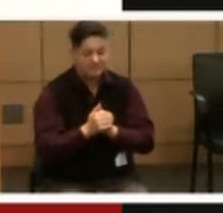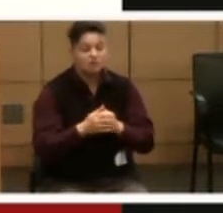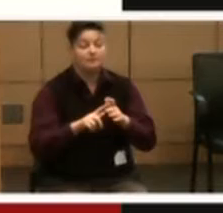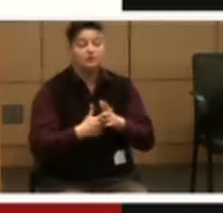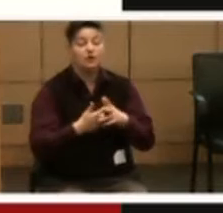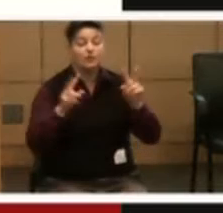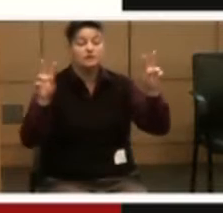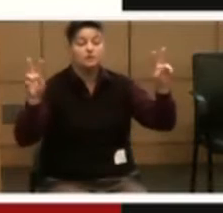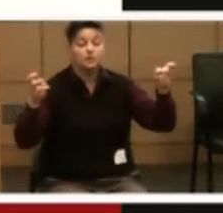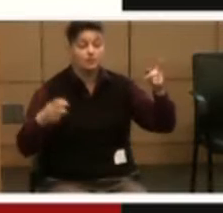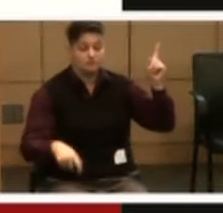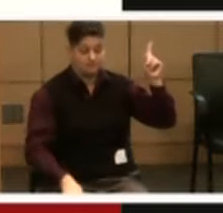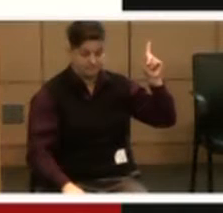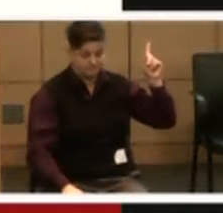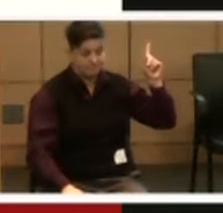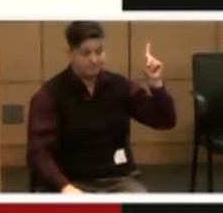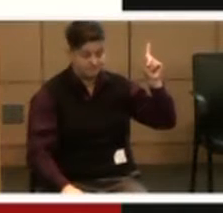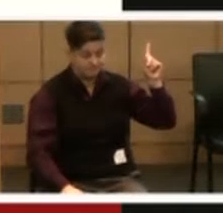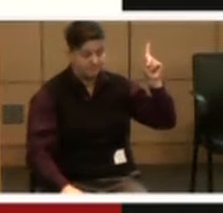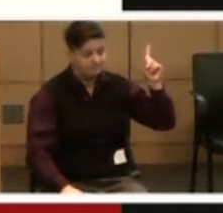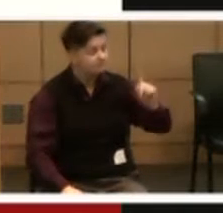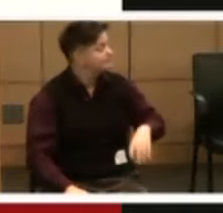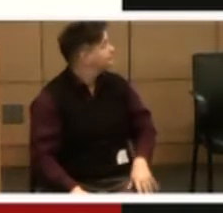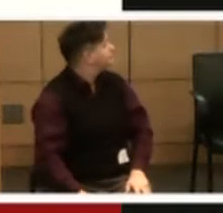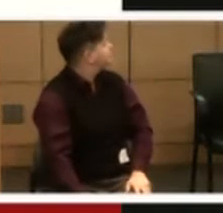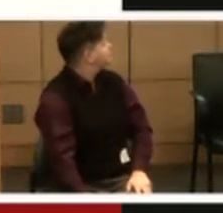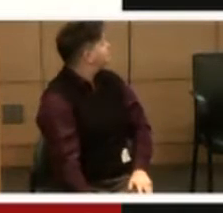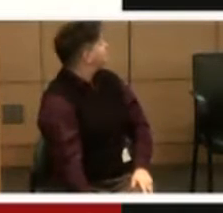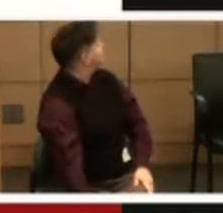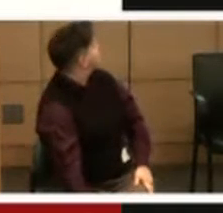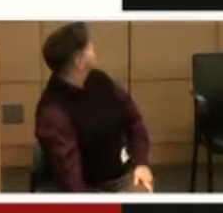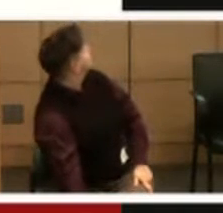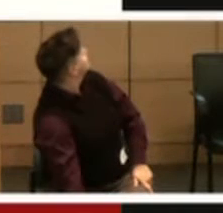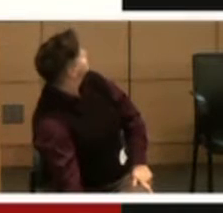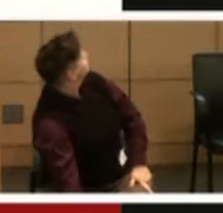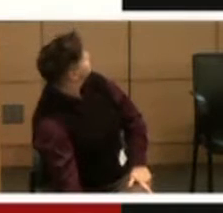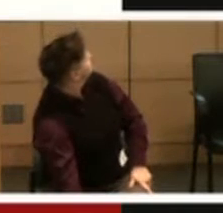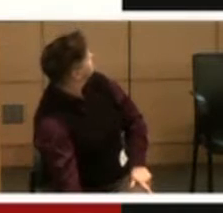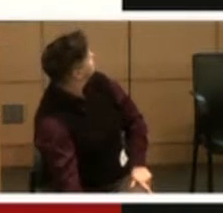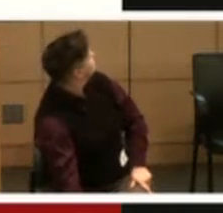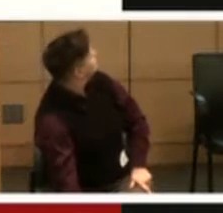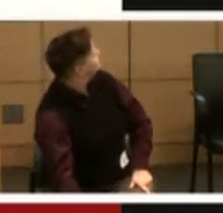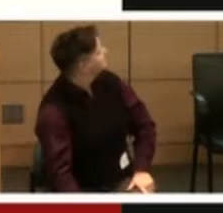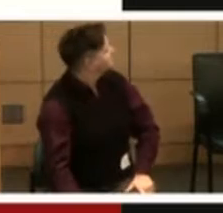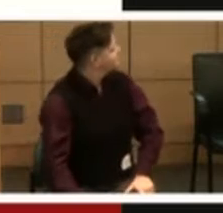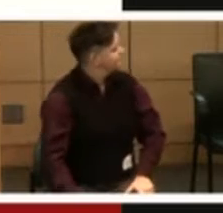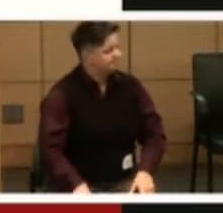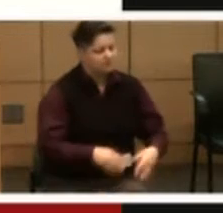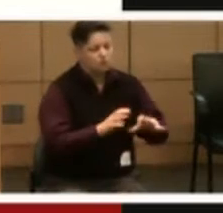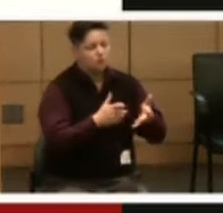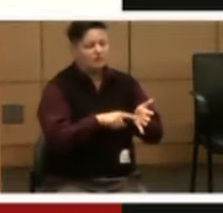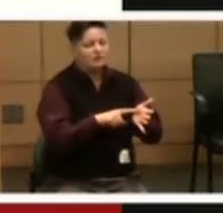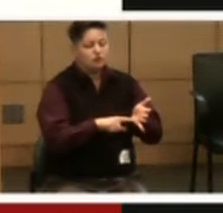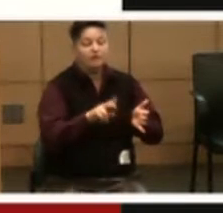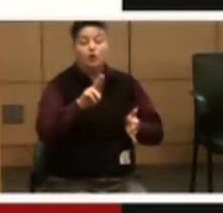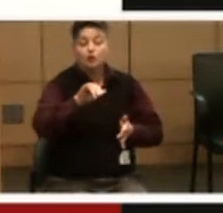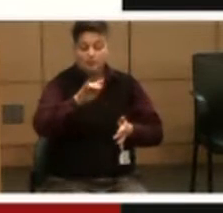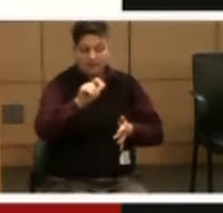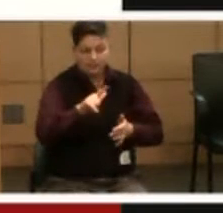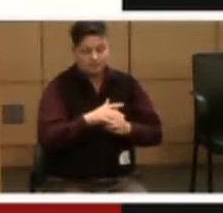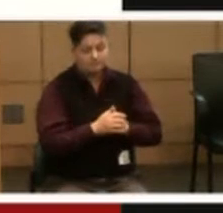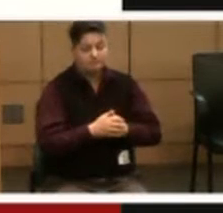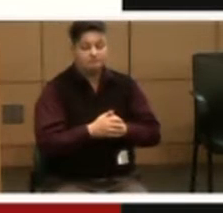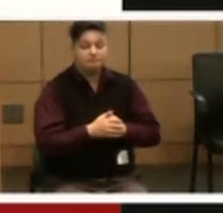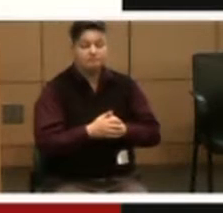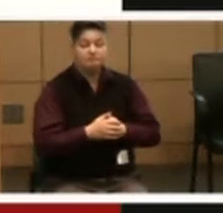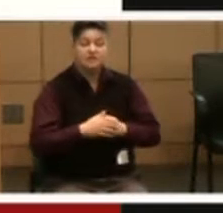from an early group of researchers who looked at children with unilateral hearing loss. They said that historically, the involvement